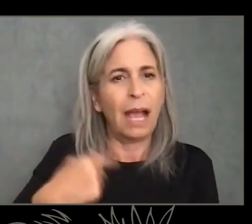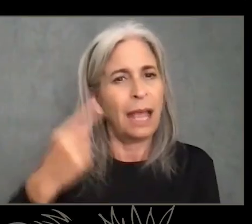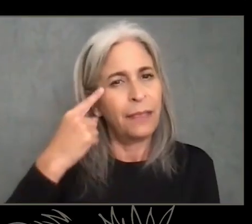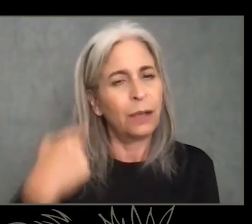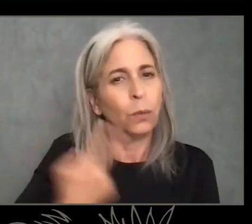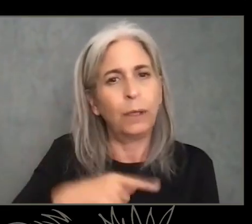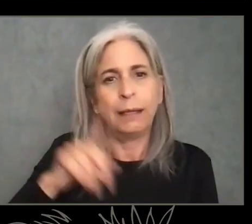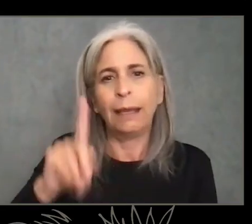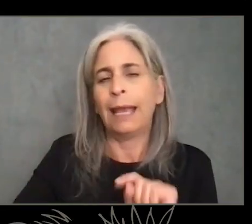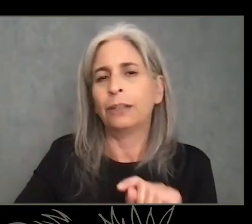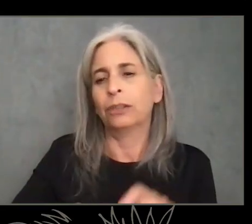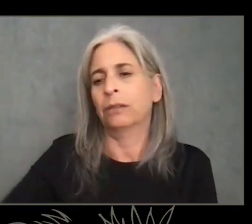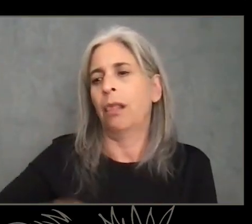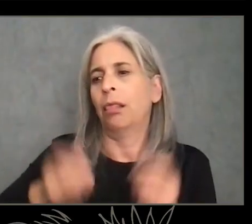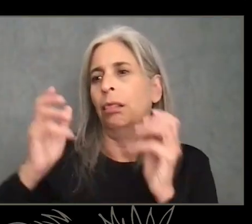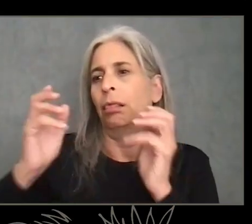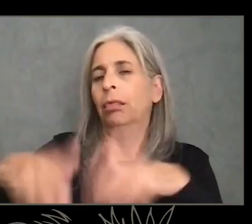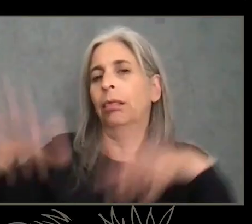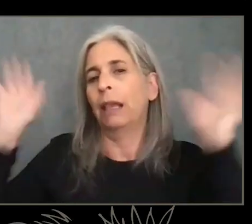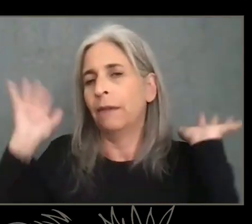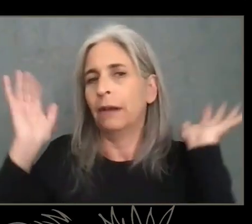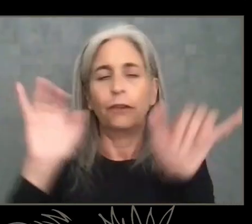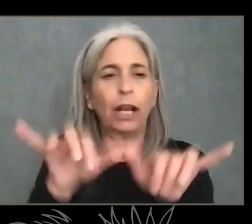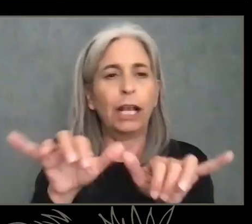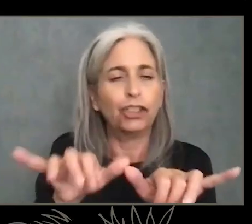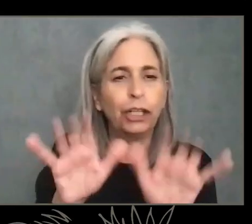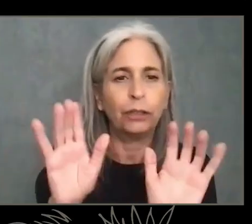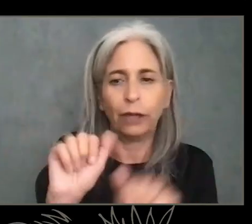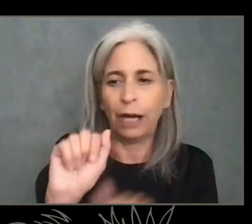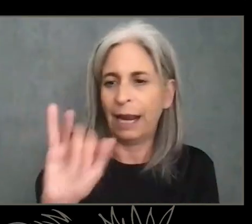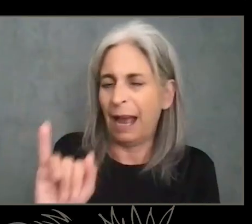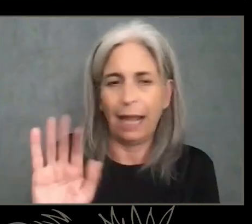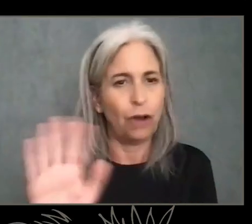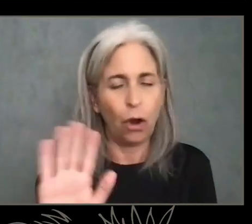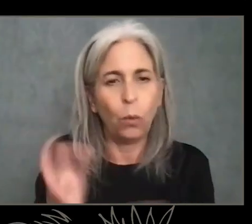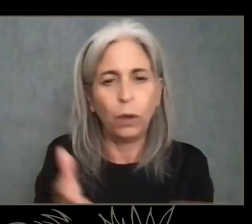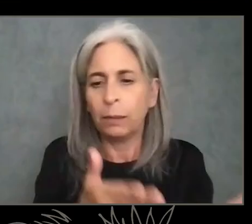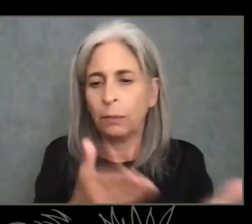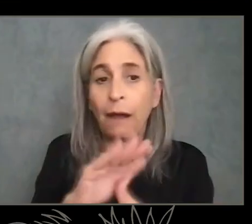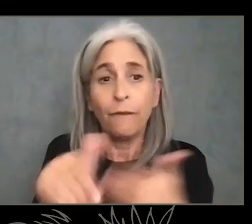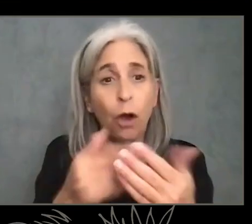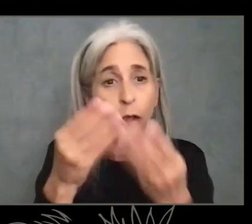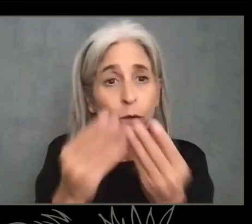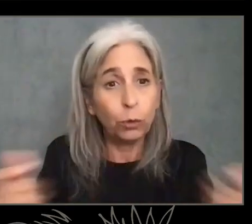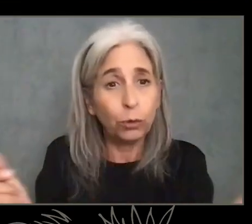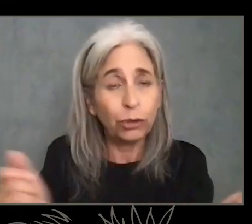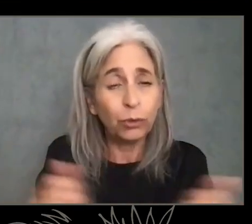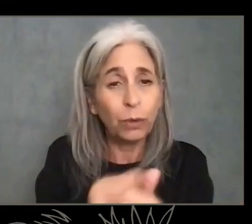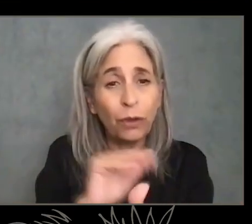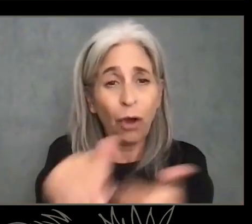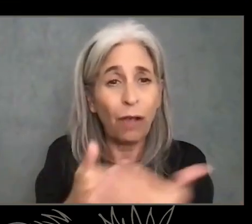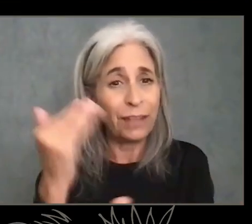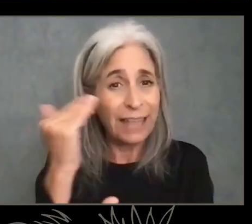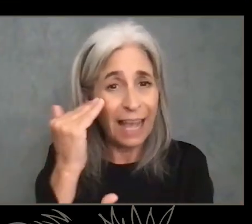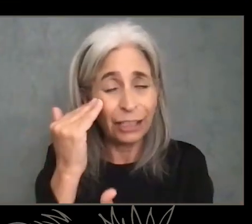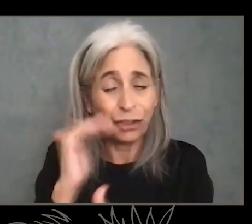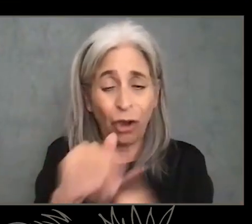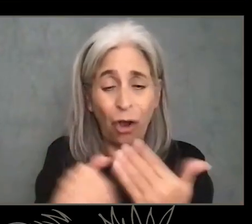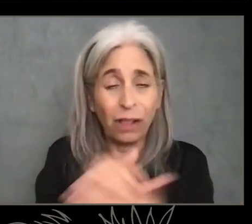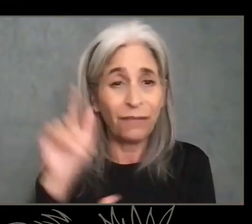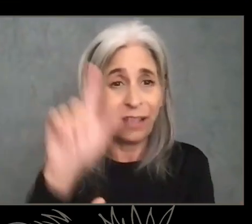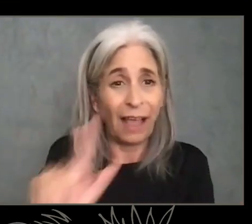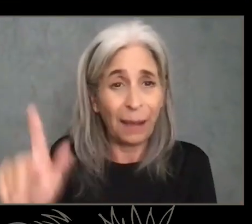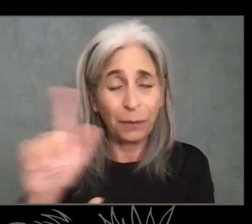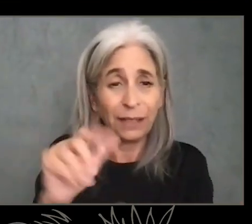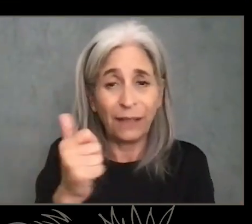we cannot just leave it to AI engineers. We also can provide all of the solutions with all of this knowledge, with all of these